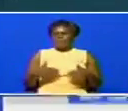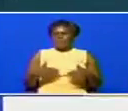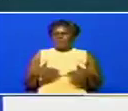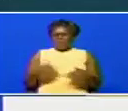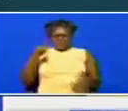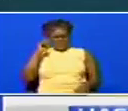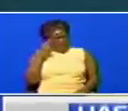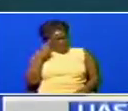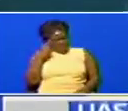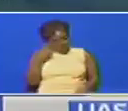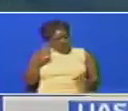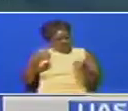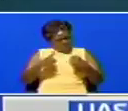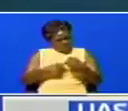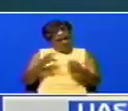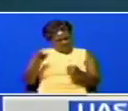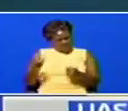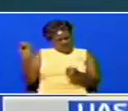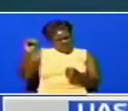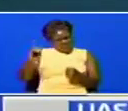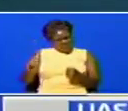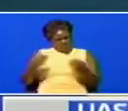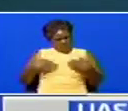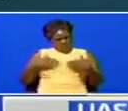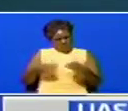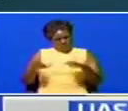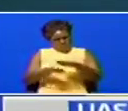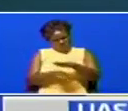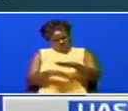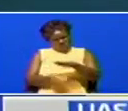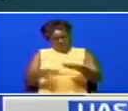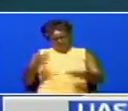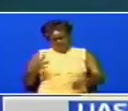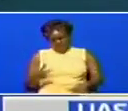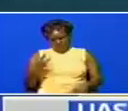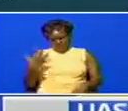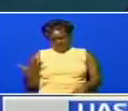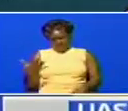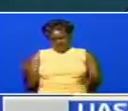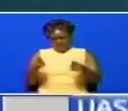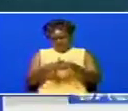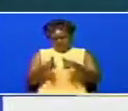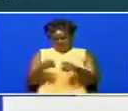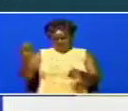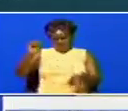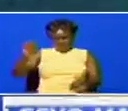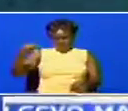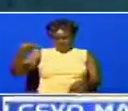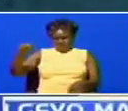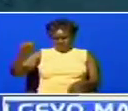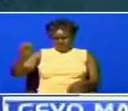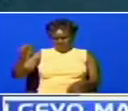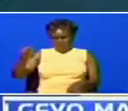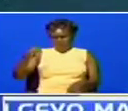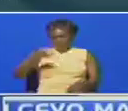Actually, I think 60% of the population might be below 35, like in Senegal. Our African